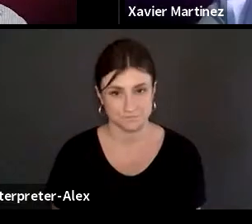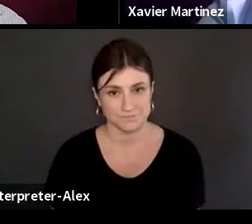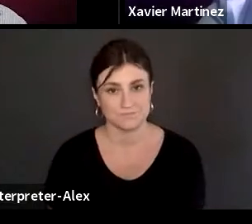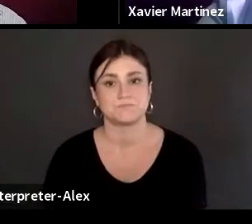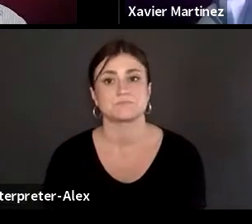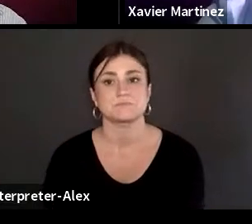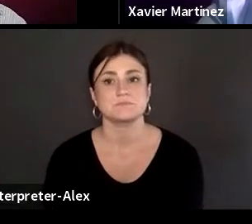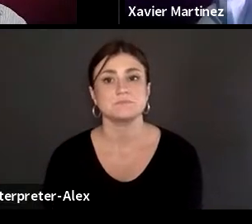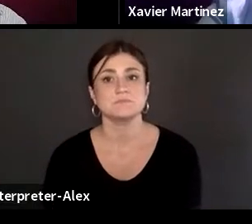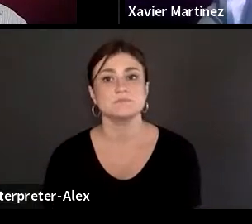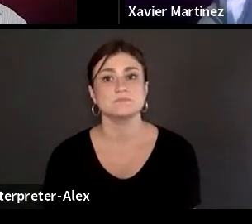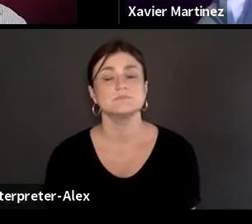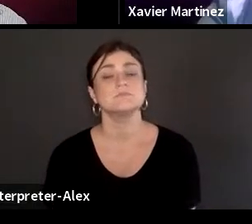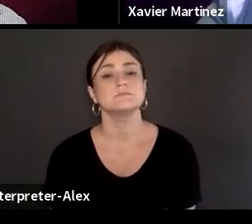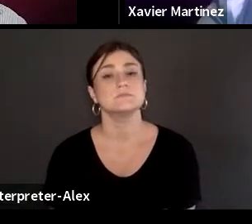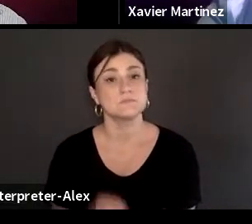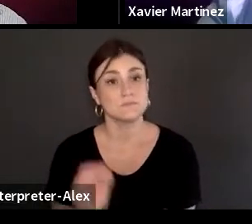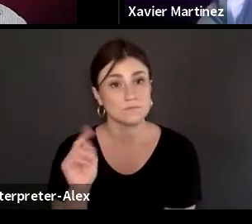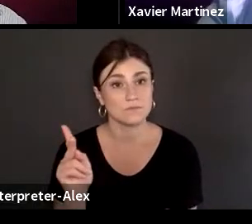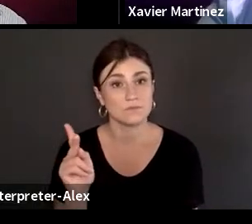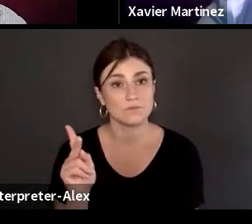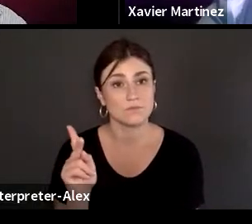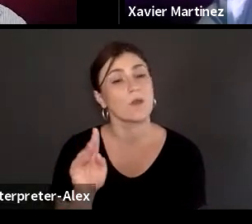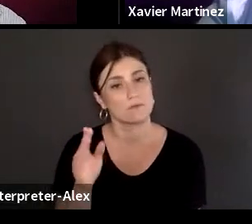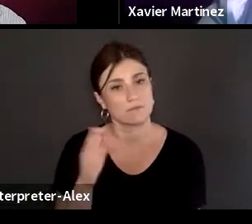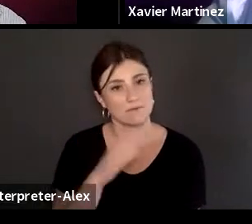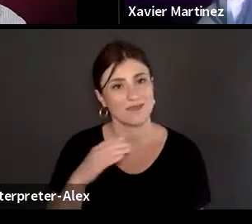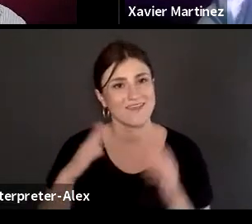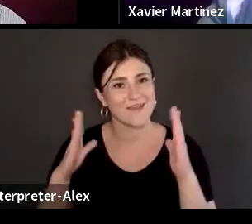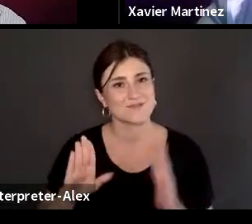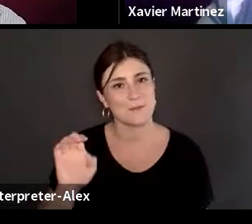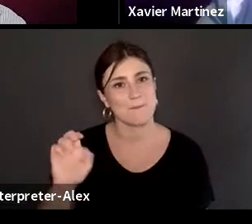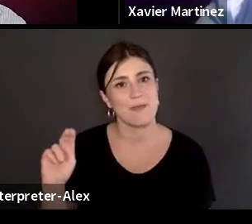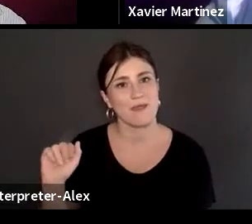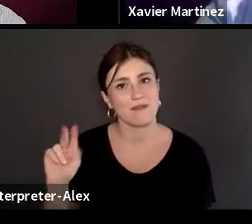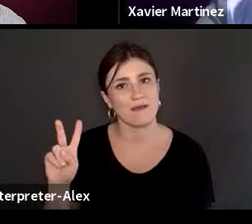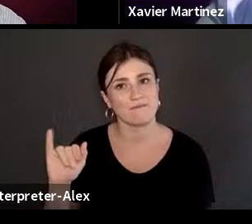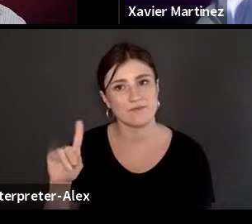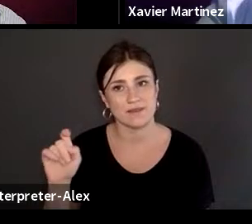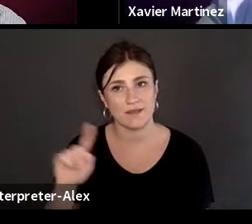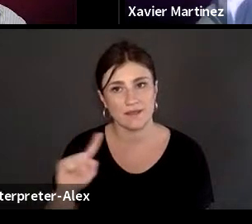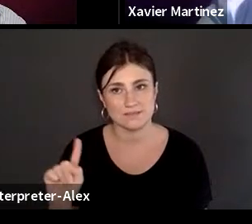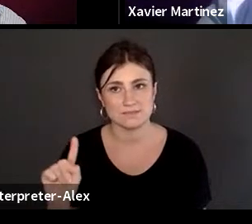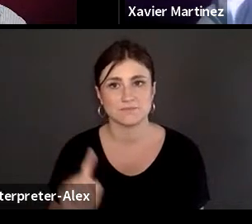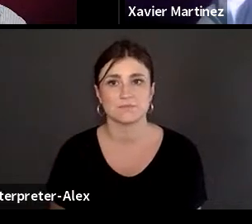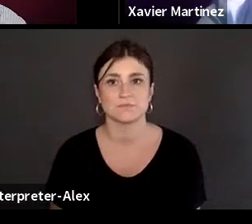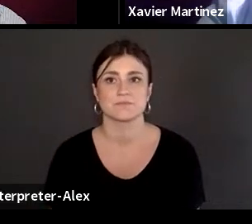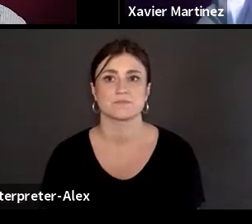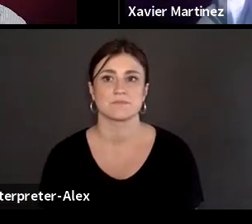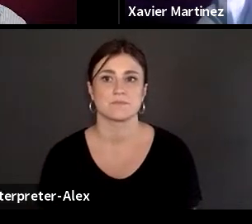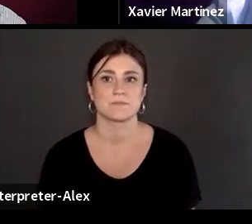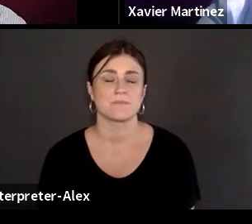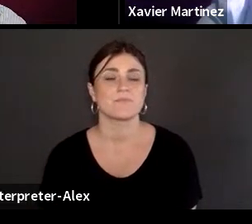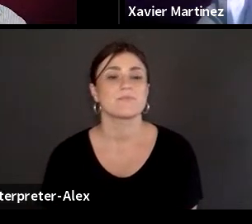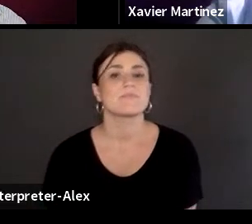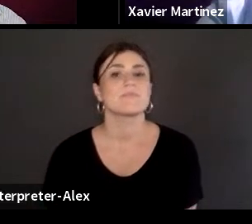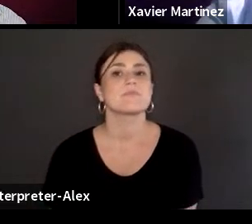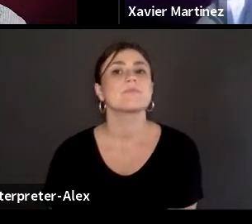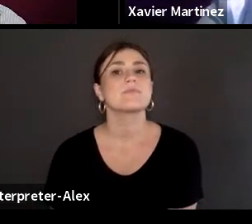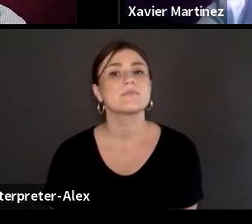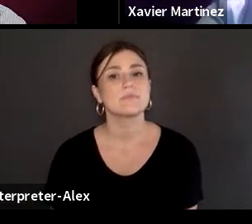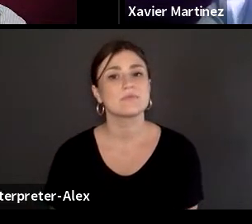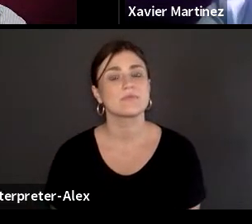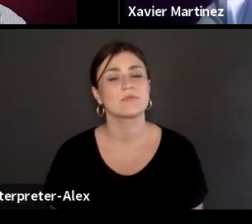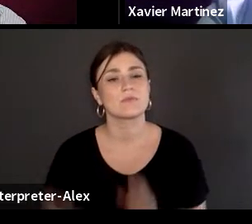Very well. Councillor Benavides. Thank you, Mayor. Just for clarification, Director Hooper, in response to Councillor